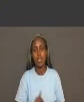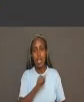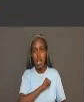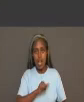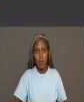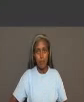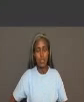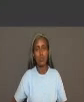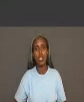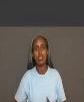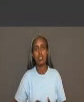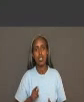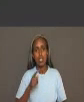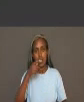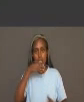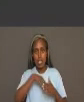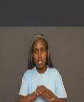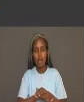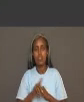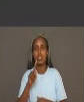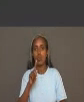Emmanuel's gross income is